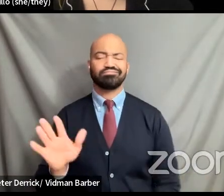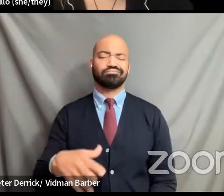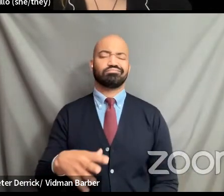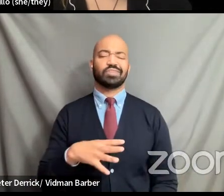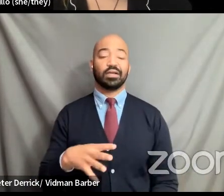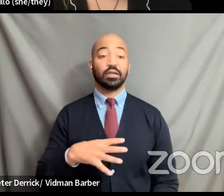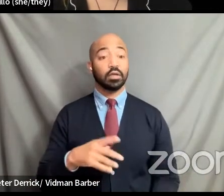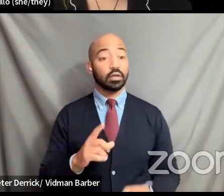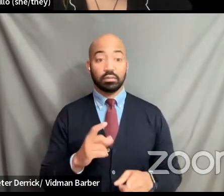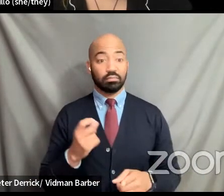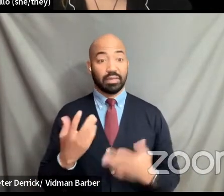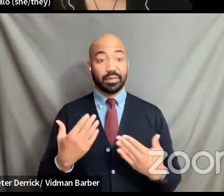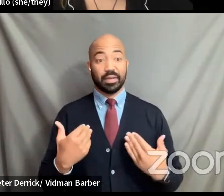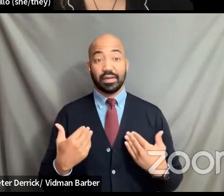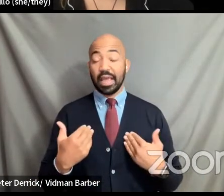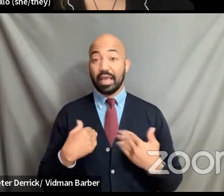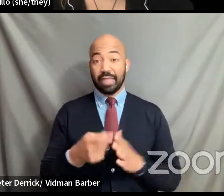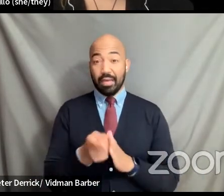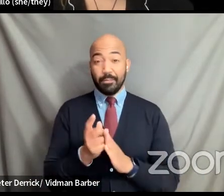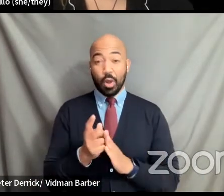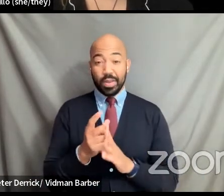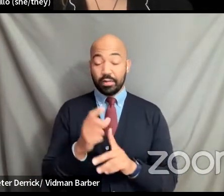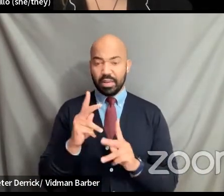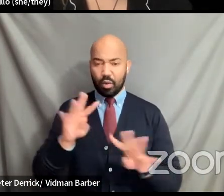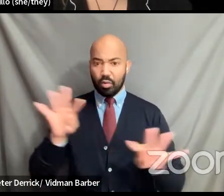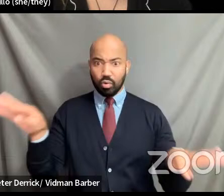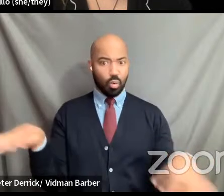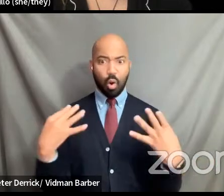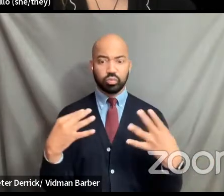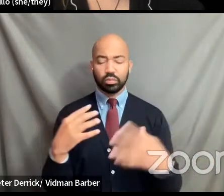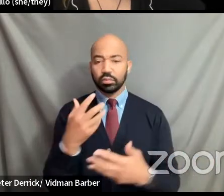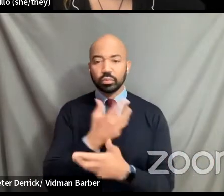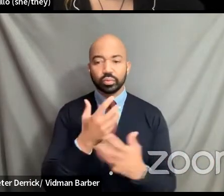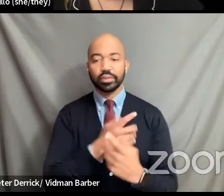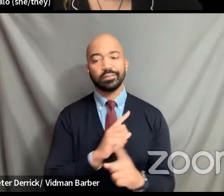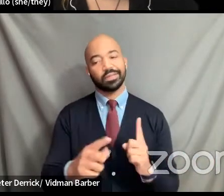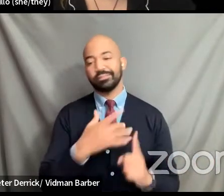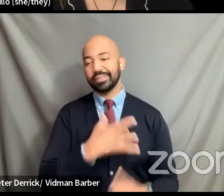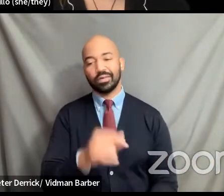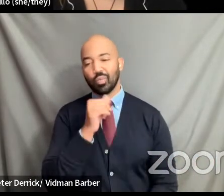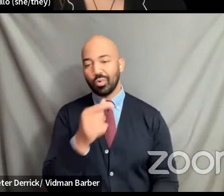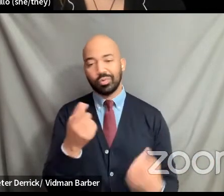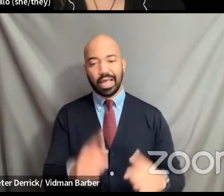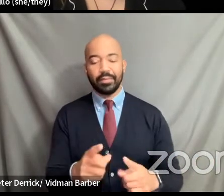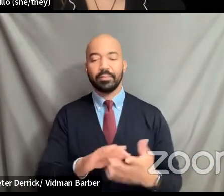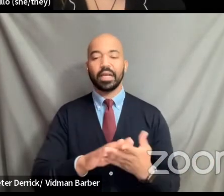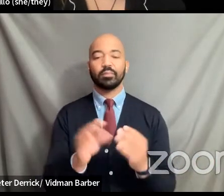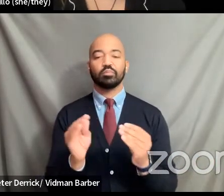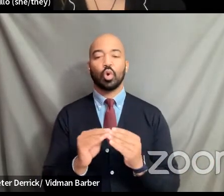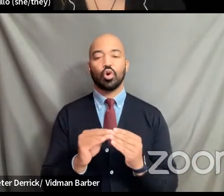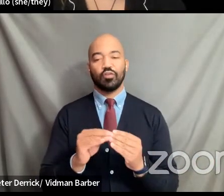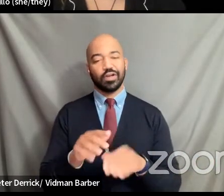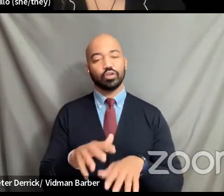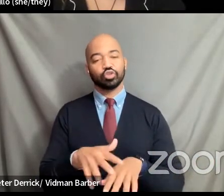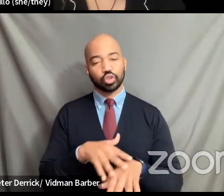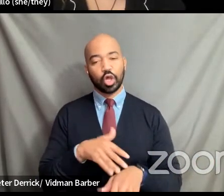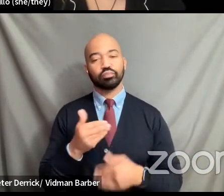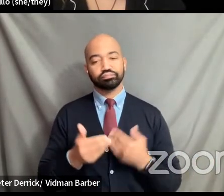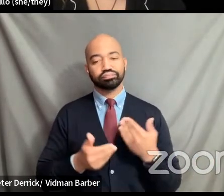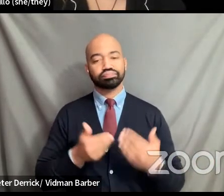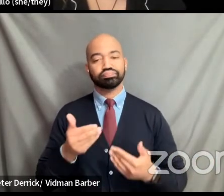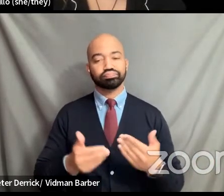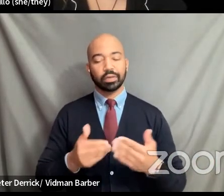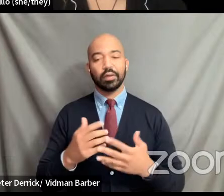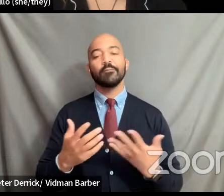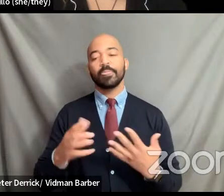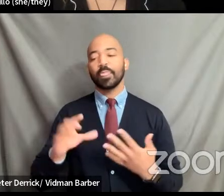just have some kind of explosive moment. That's more than likely not going to happen. It's more of an organic process. And don't be afraid to